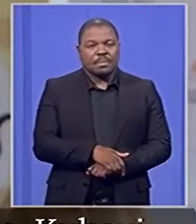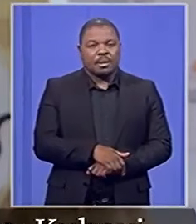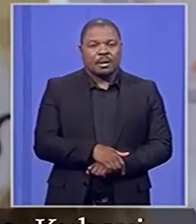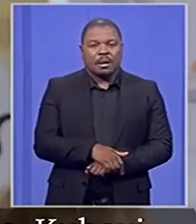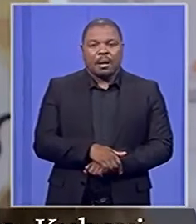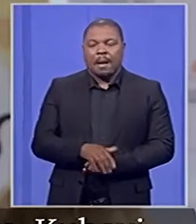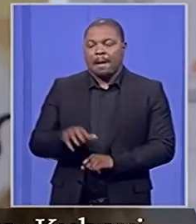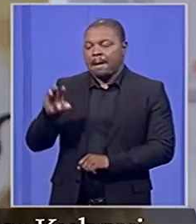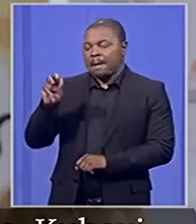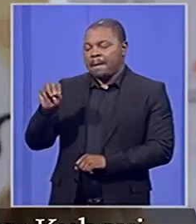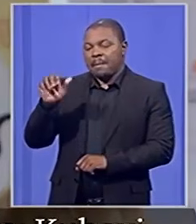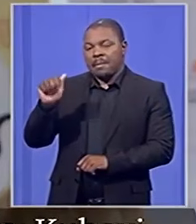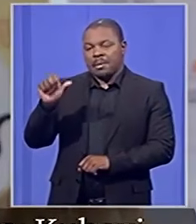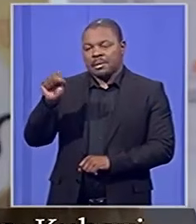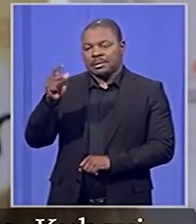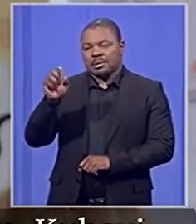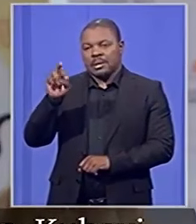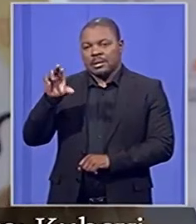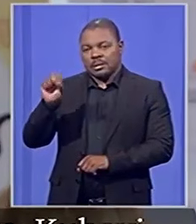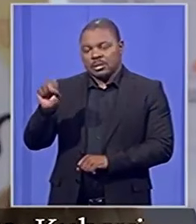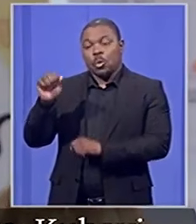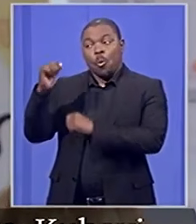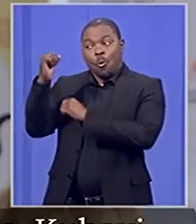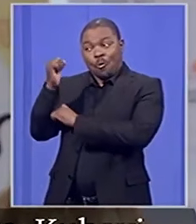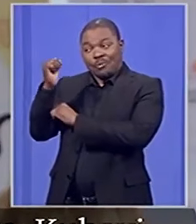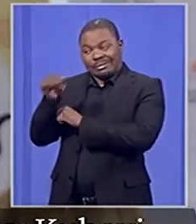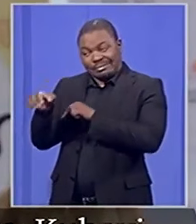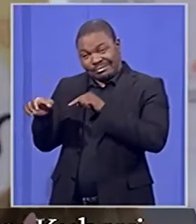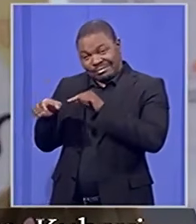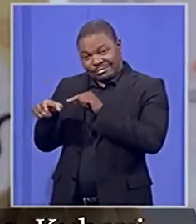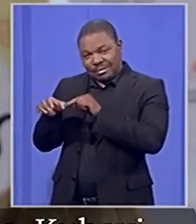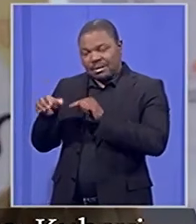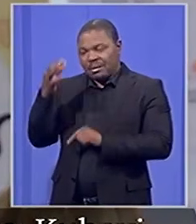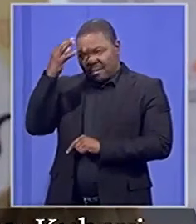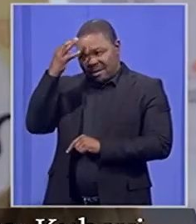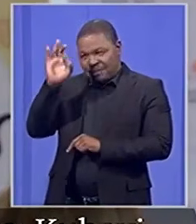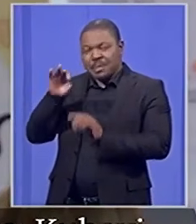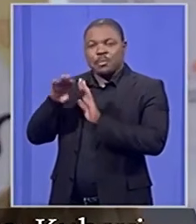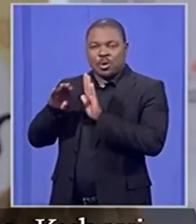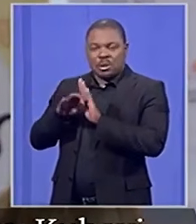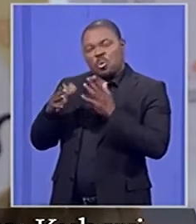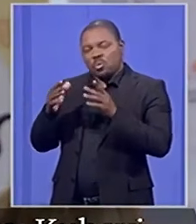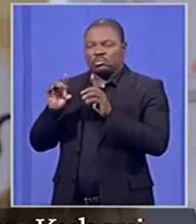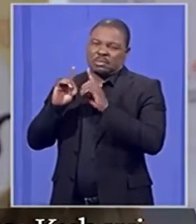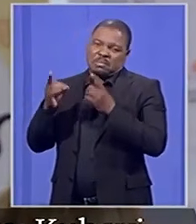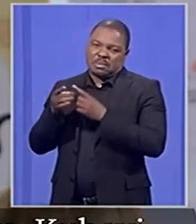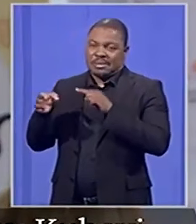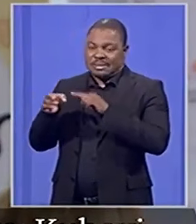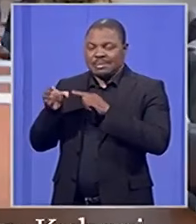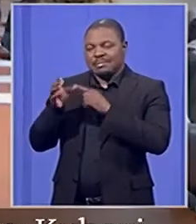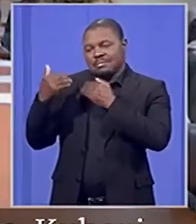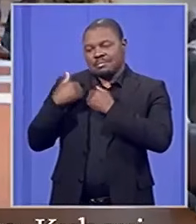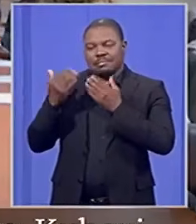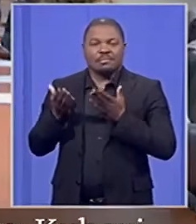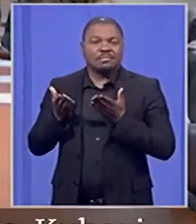Master's office is the office that it's a government program, department that does the service.